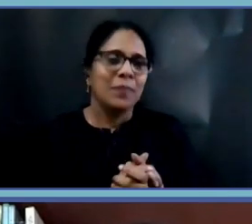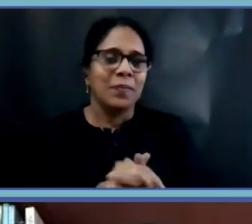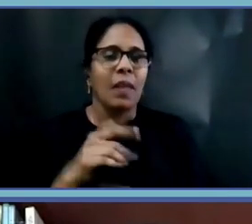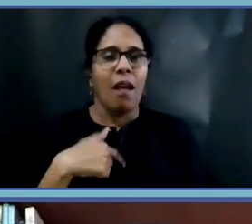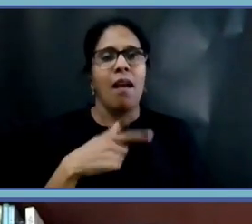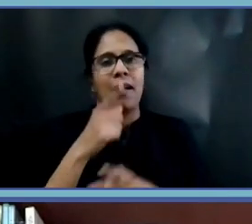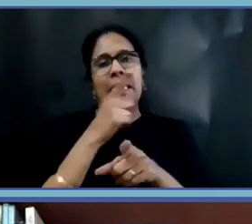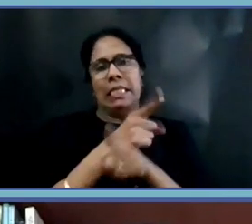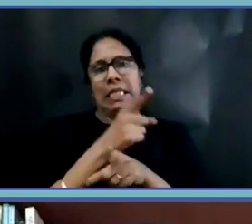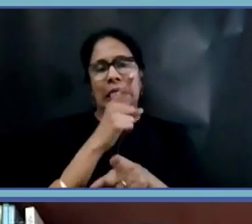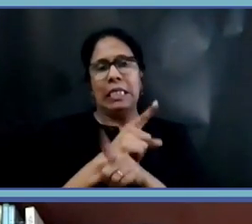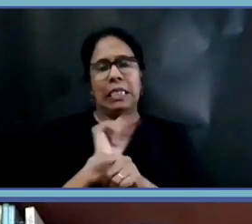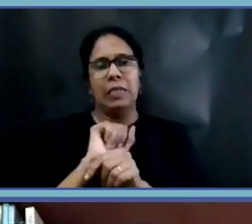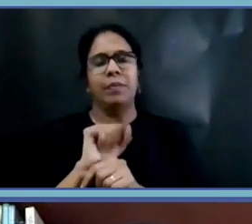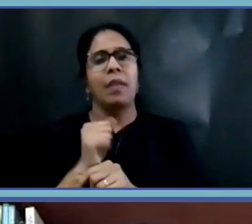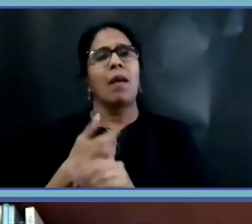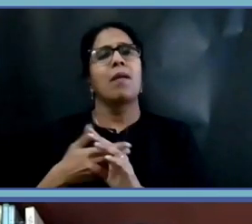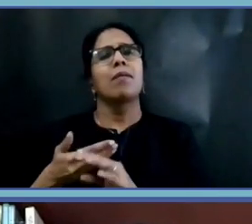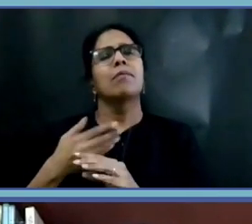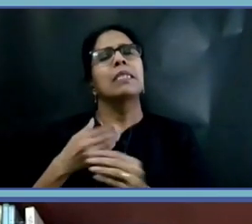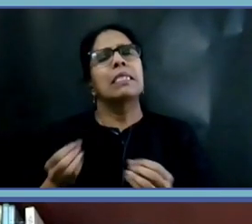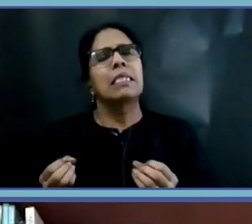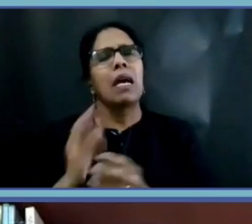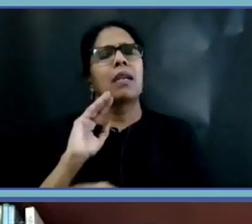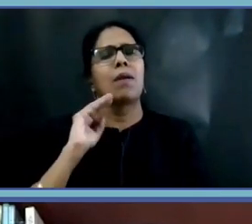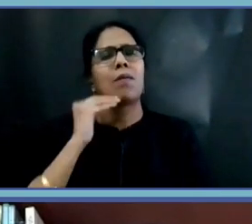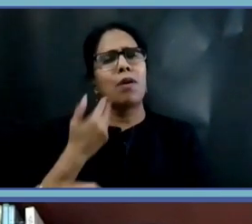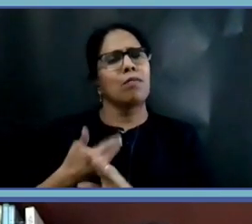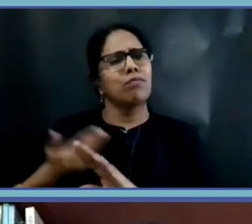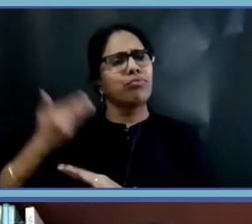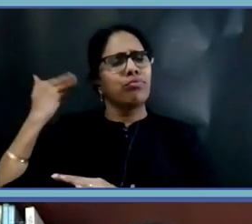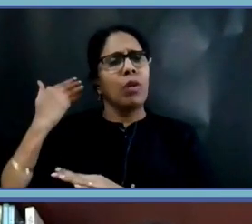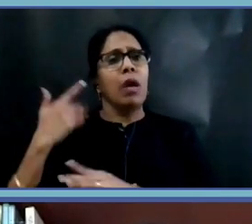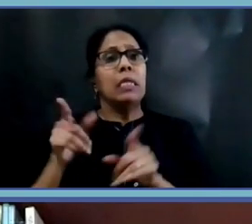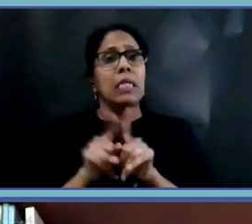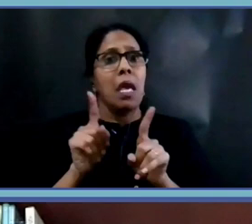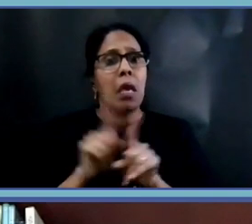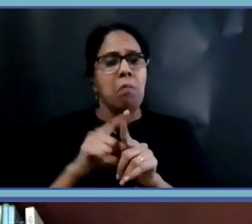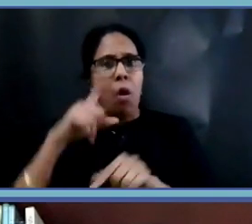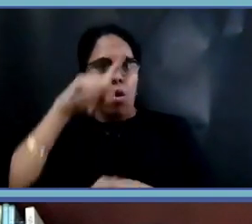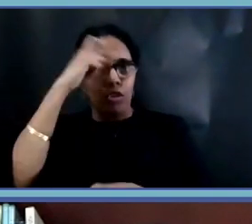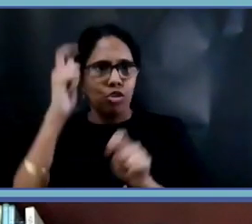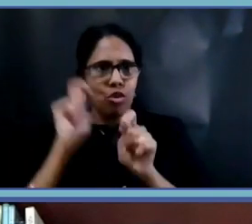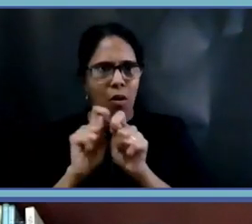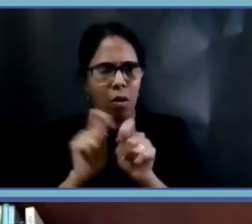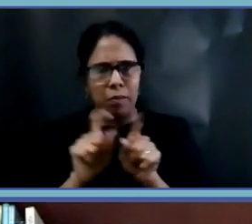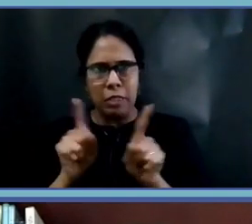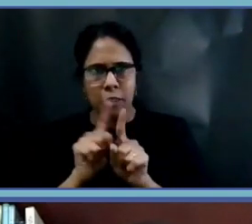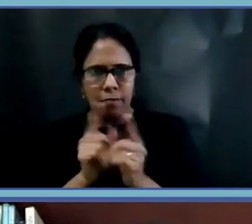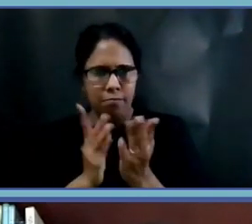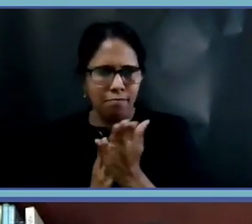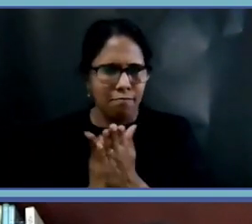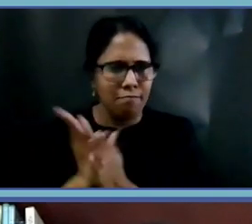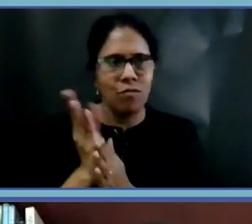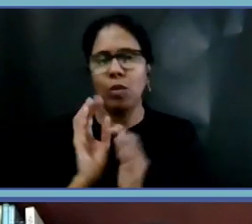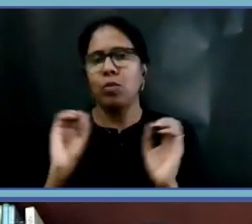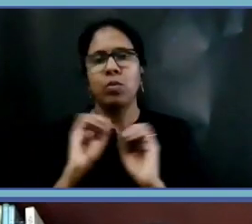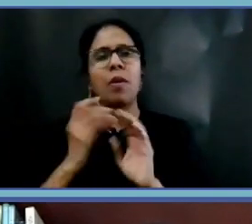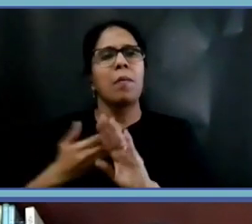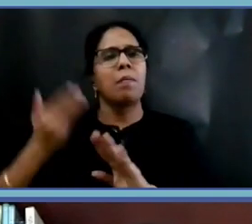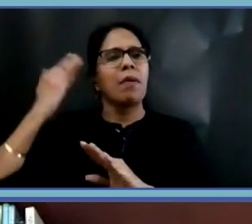teacher. I started my teaching career not as a career, just because where I was